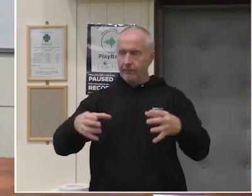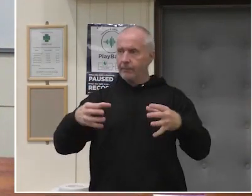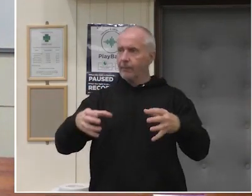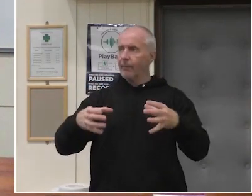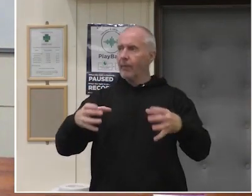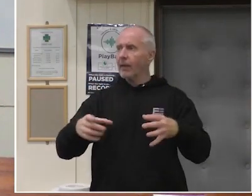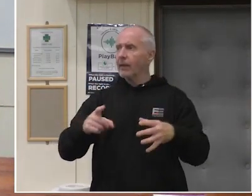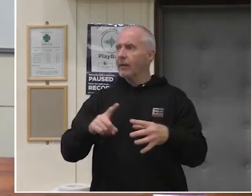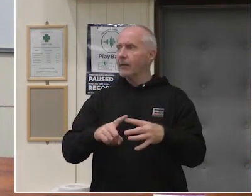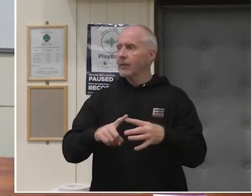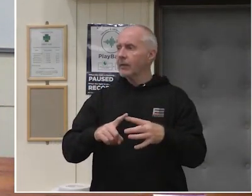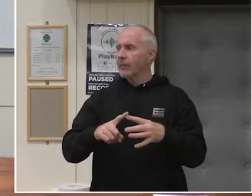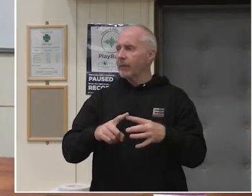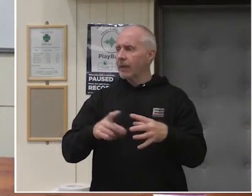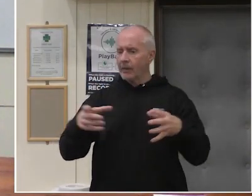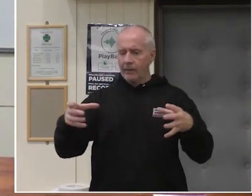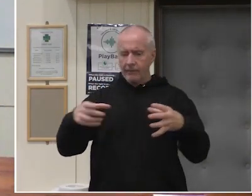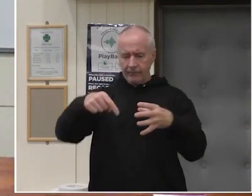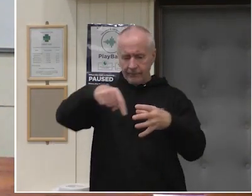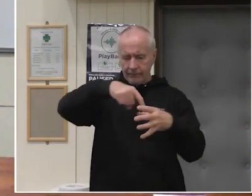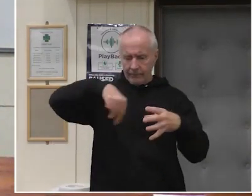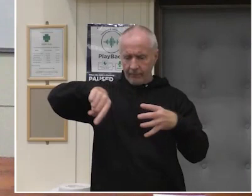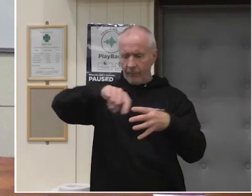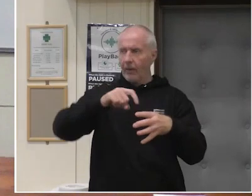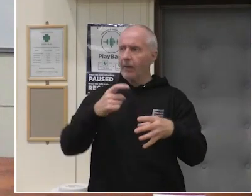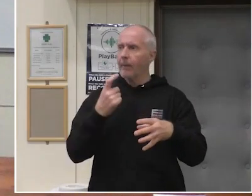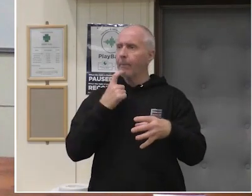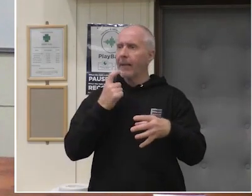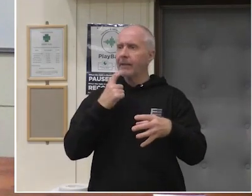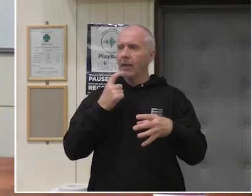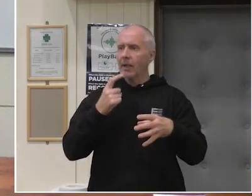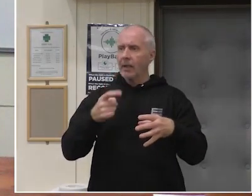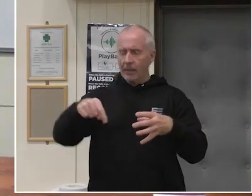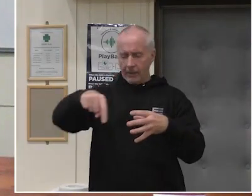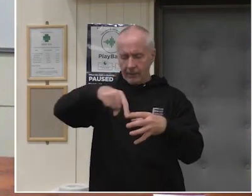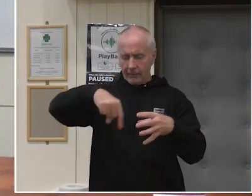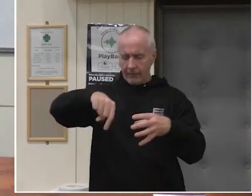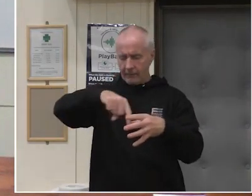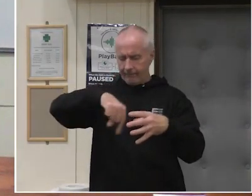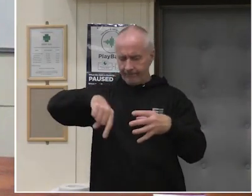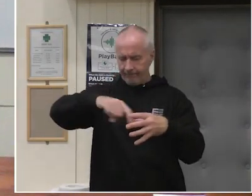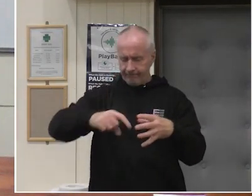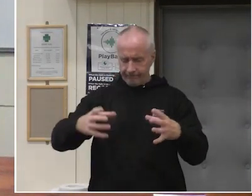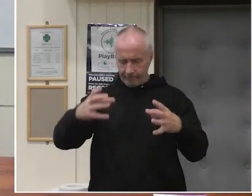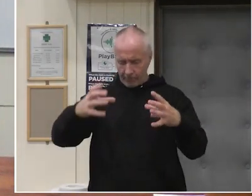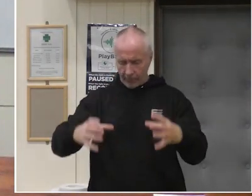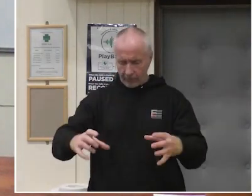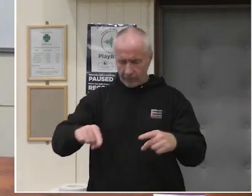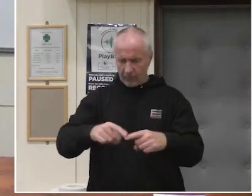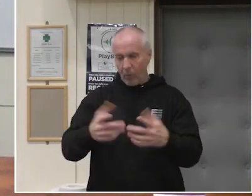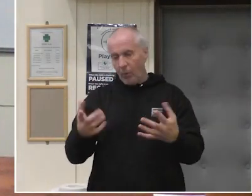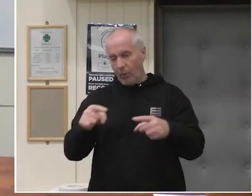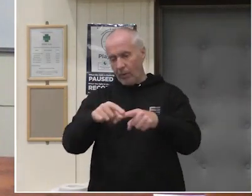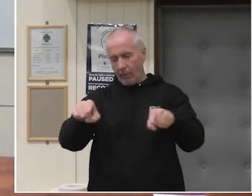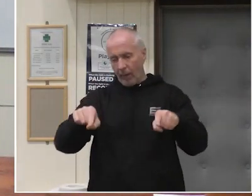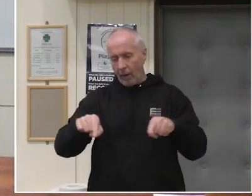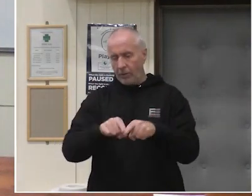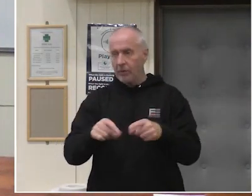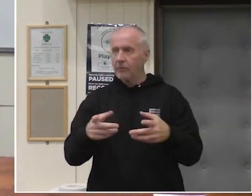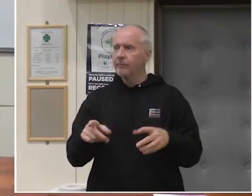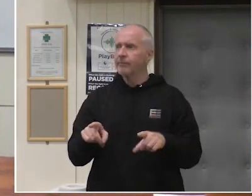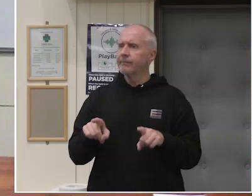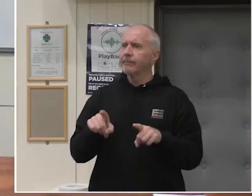of empty, hollow metal box. Now in the same sort of way as what a